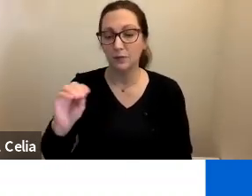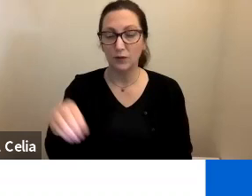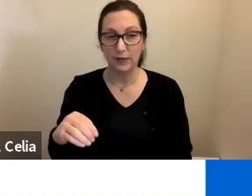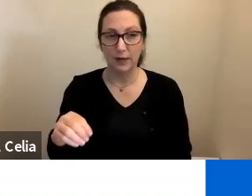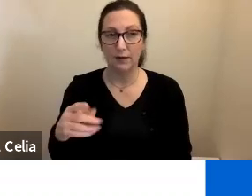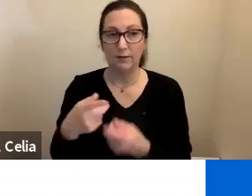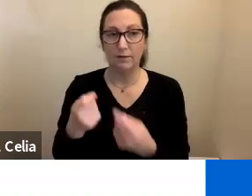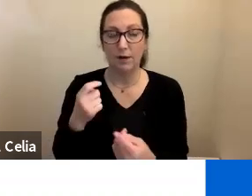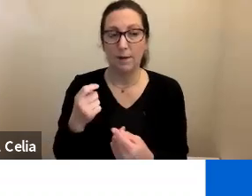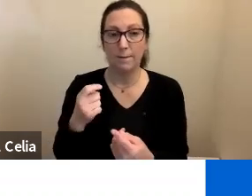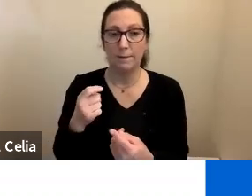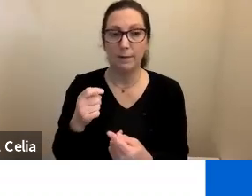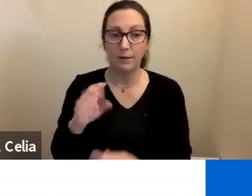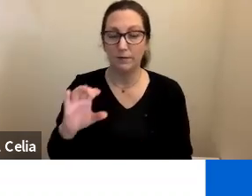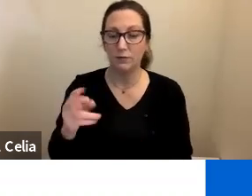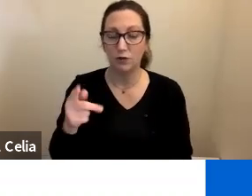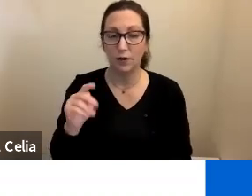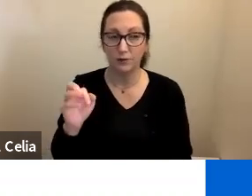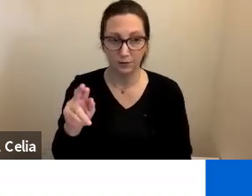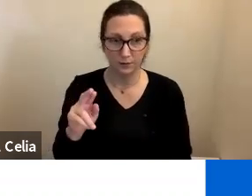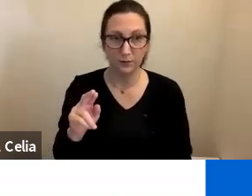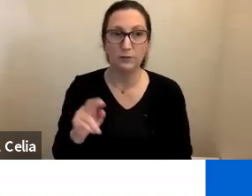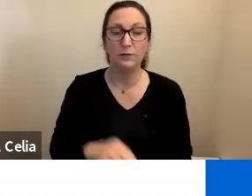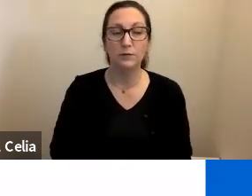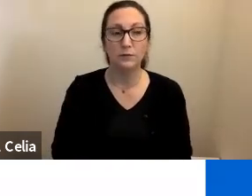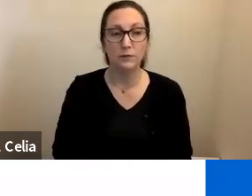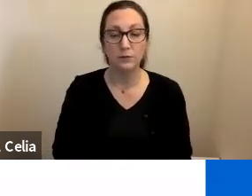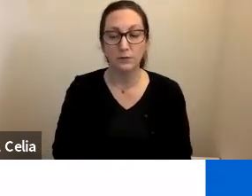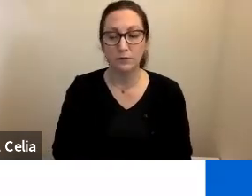being our charter school students.